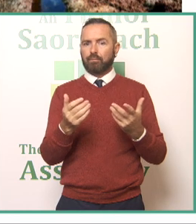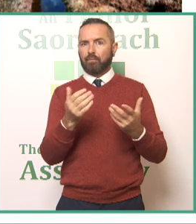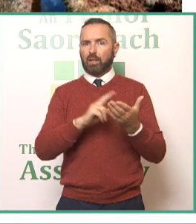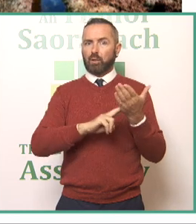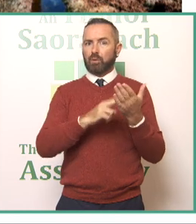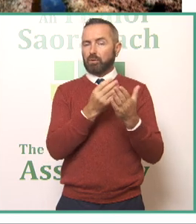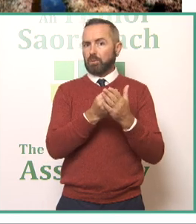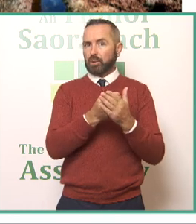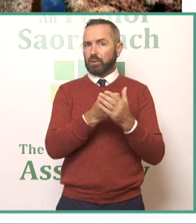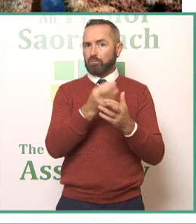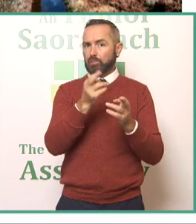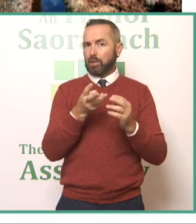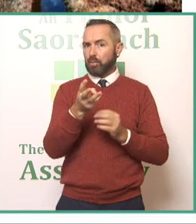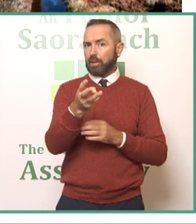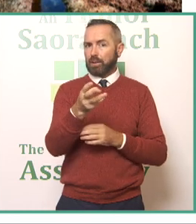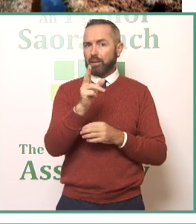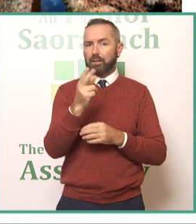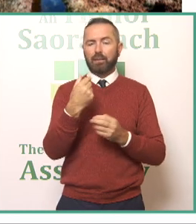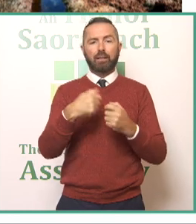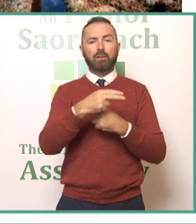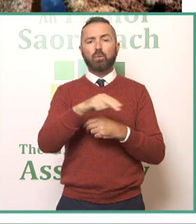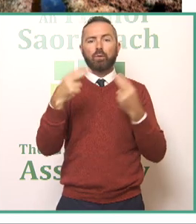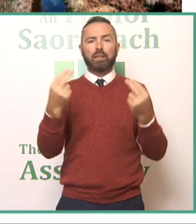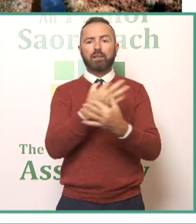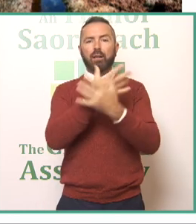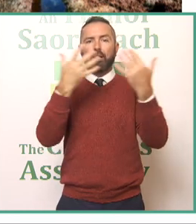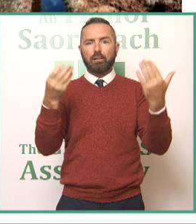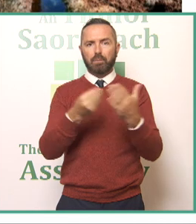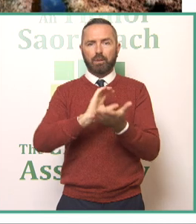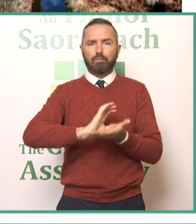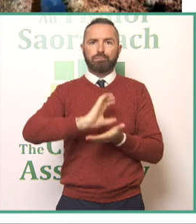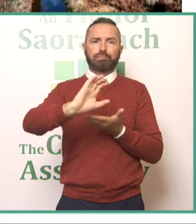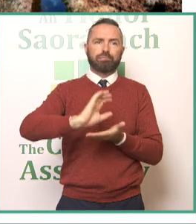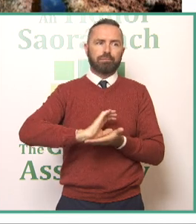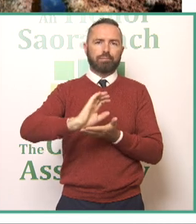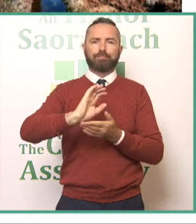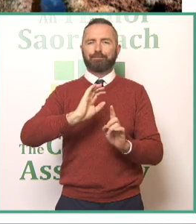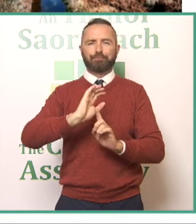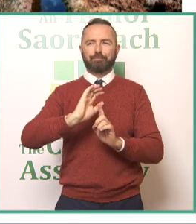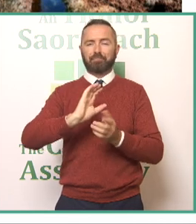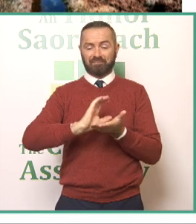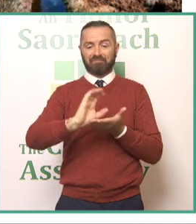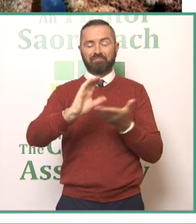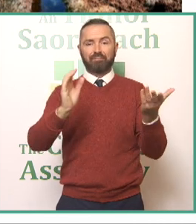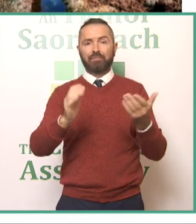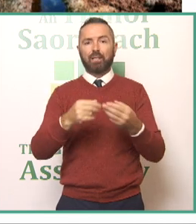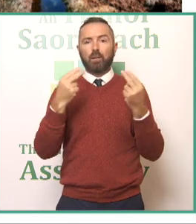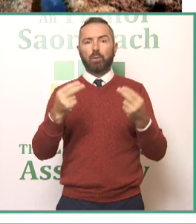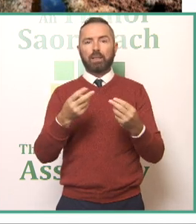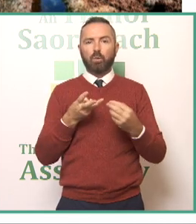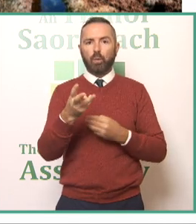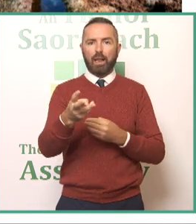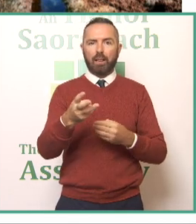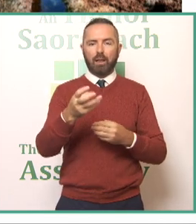uses the money wisely, it doesn't need a whole lot of money. It needs will, it needs wisdom, it needs clear thinking,